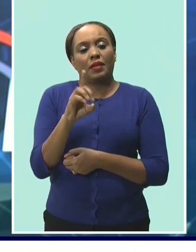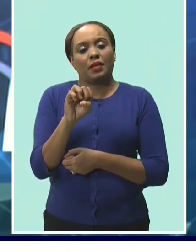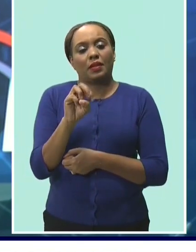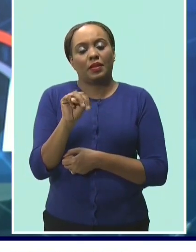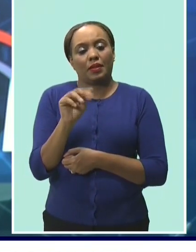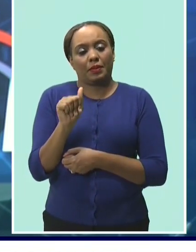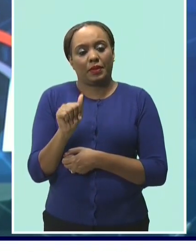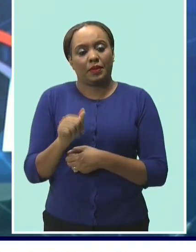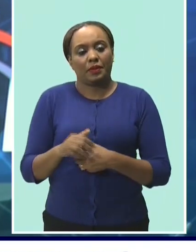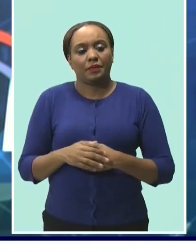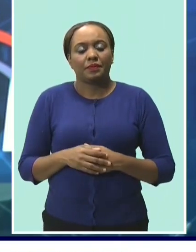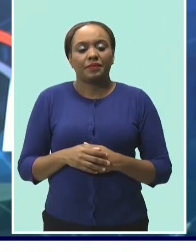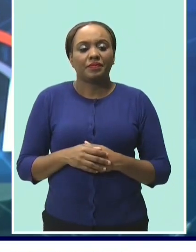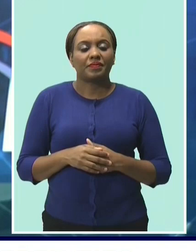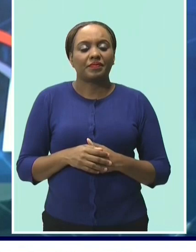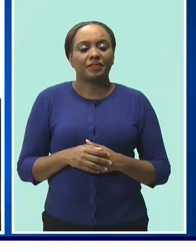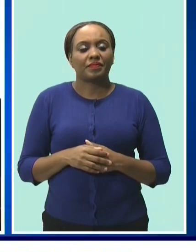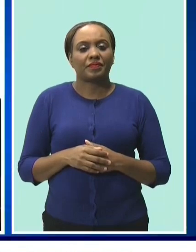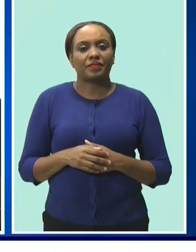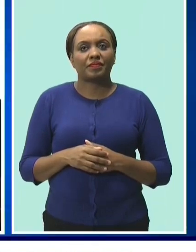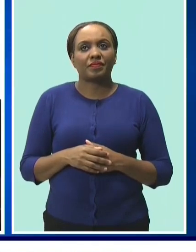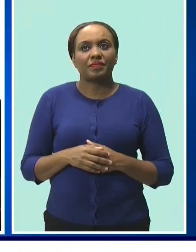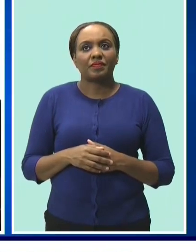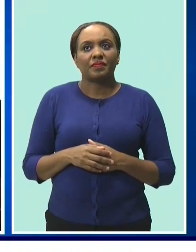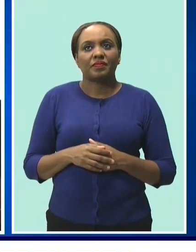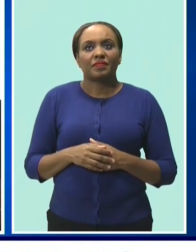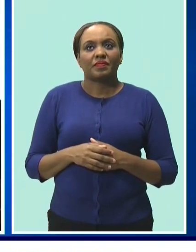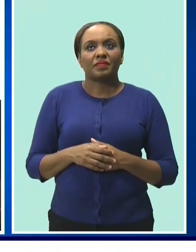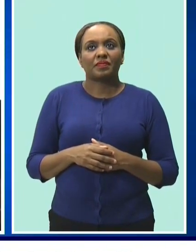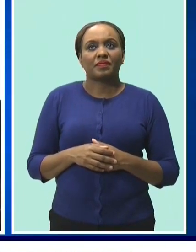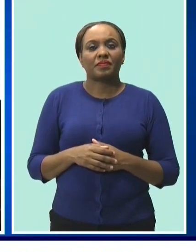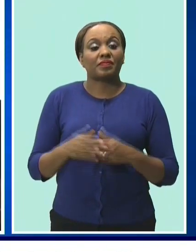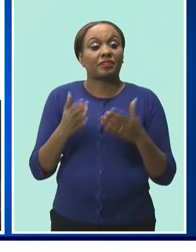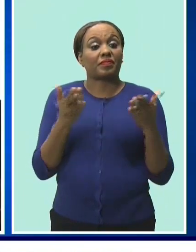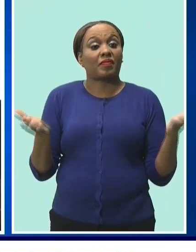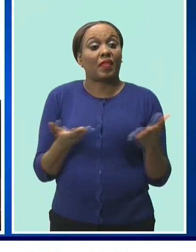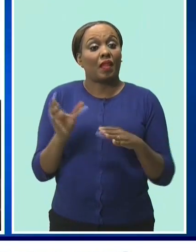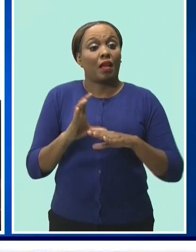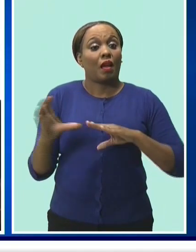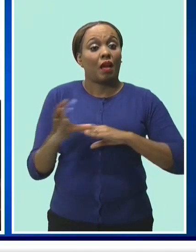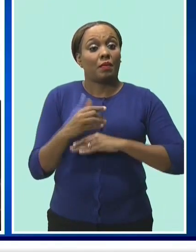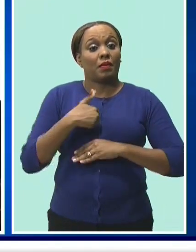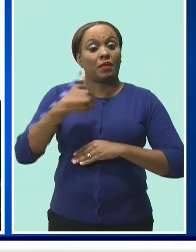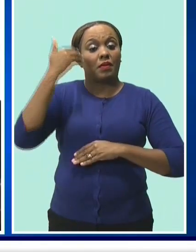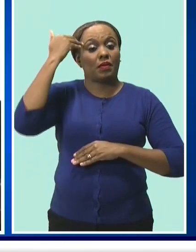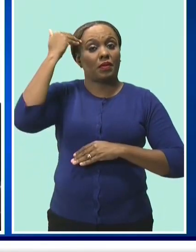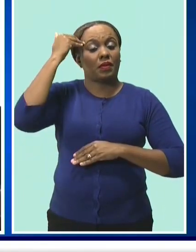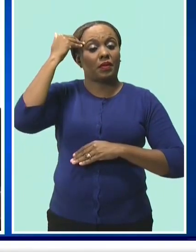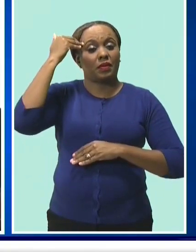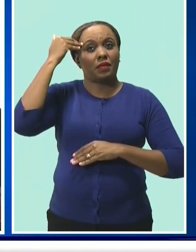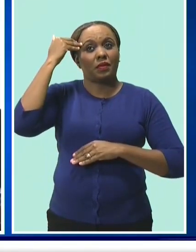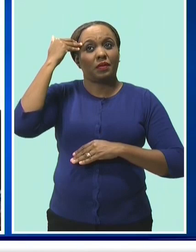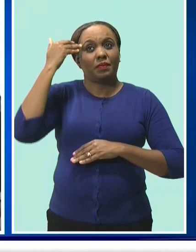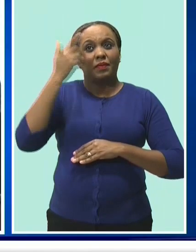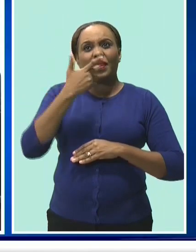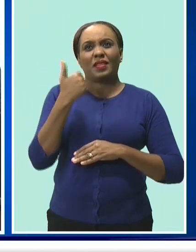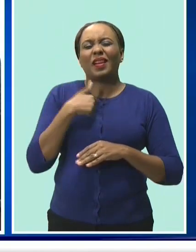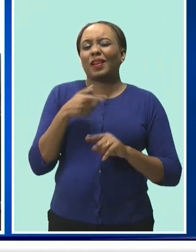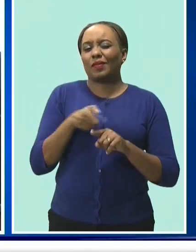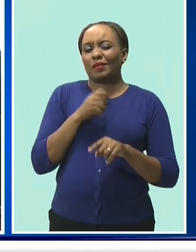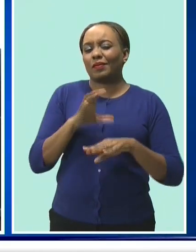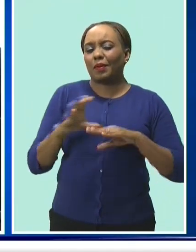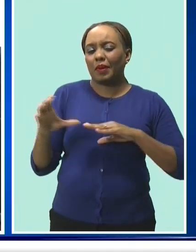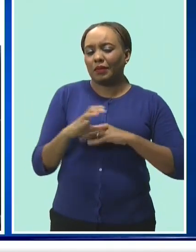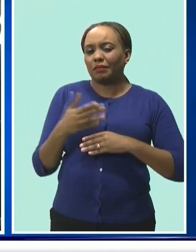to SEDEMA. Here, especially in the Caribbean, I know that you have, because I'm from the